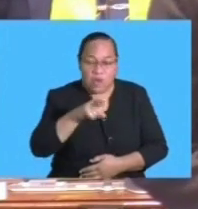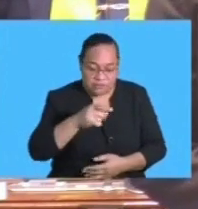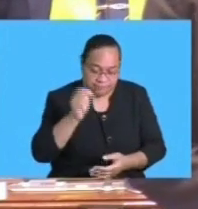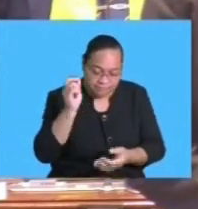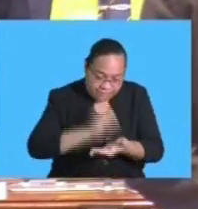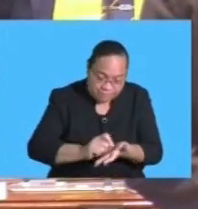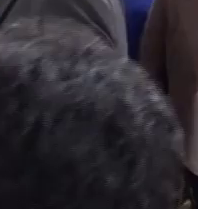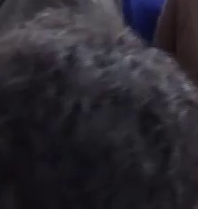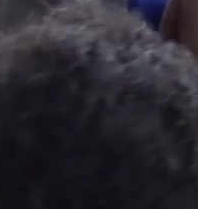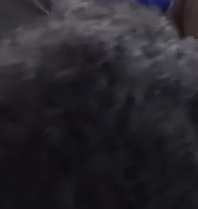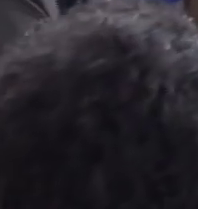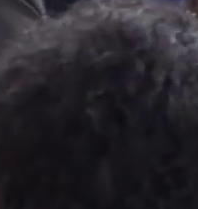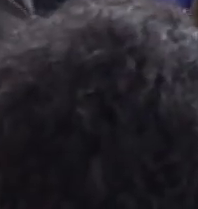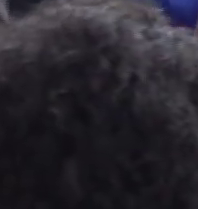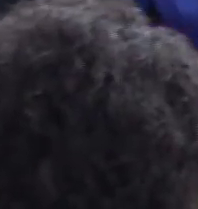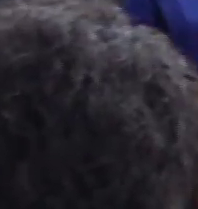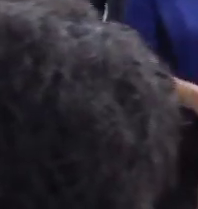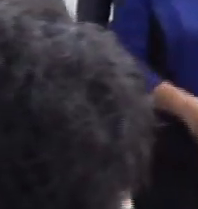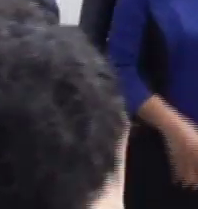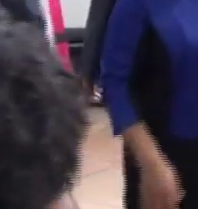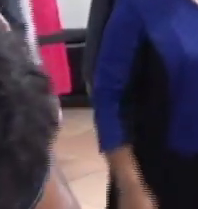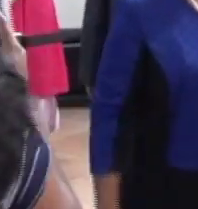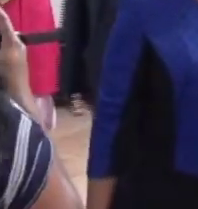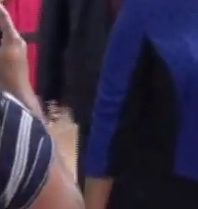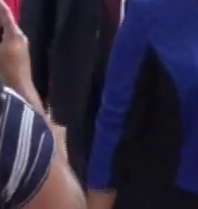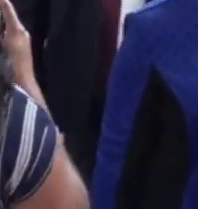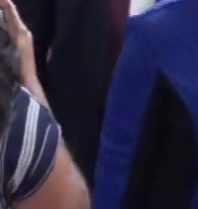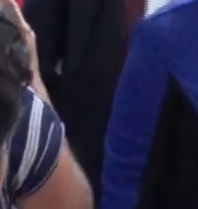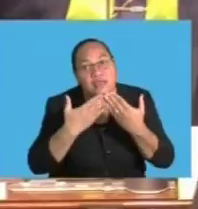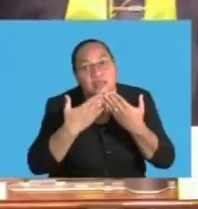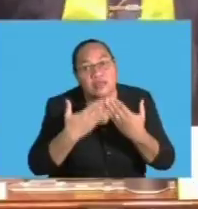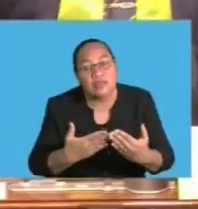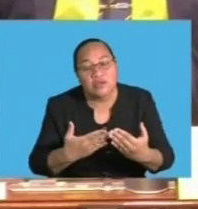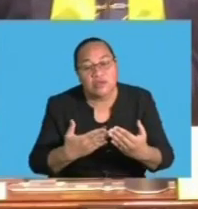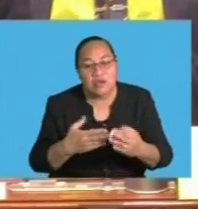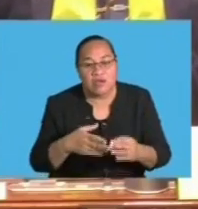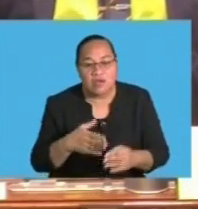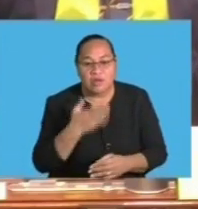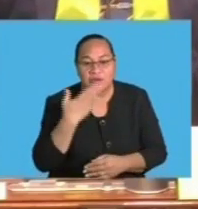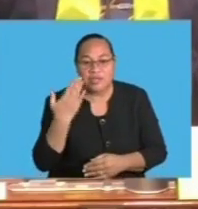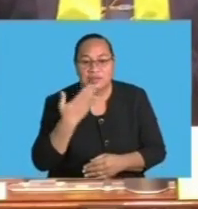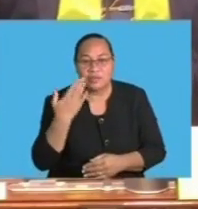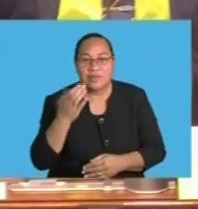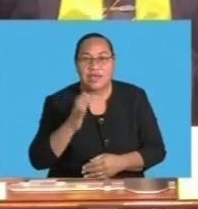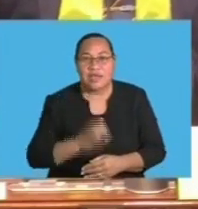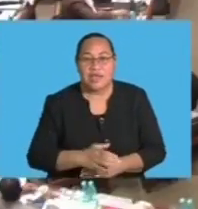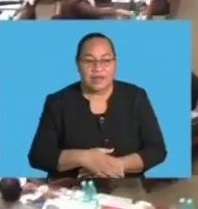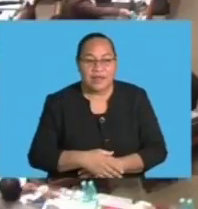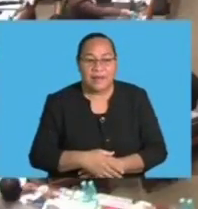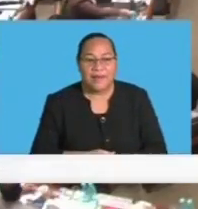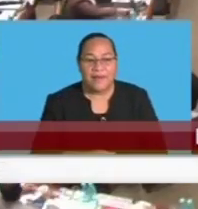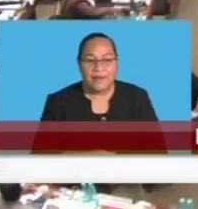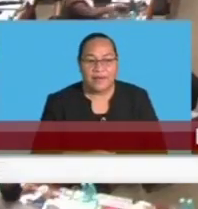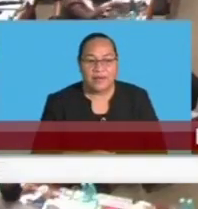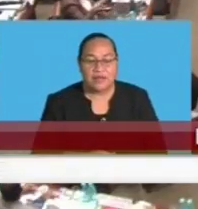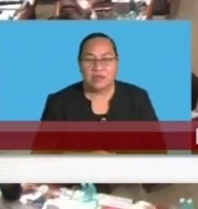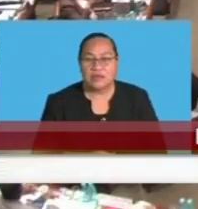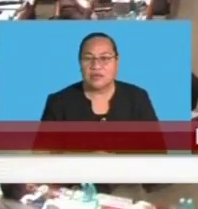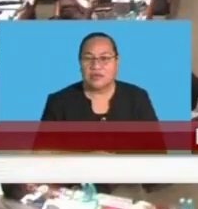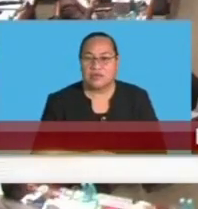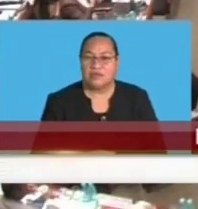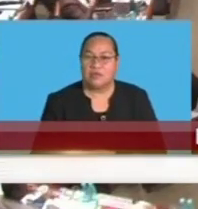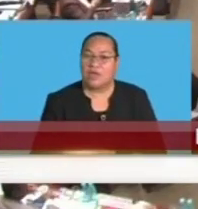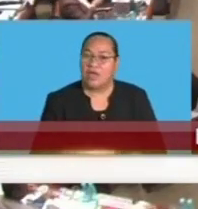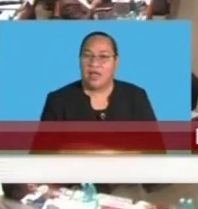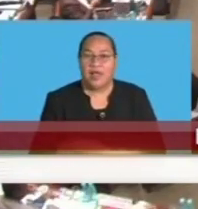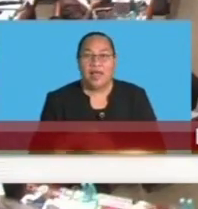in this House. The Speaker quite clearly caught by surprise. Member, that's got nothing to do with what's going on here